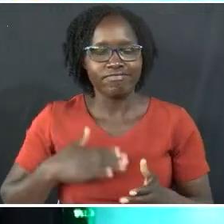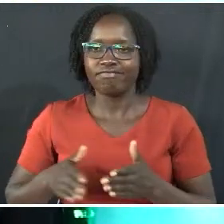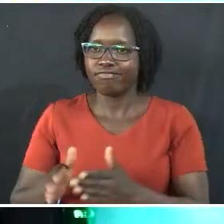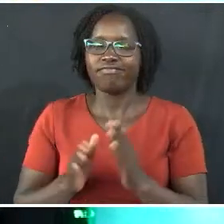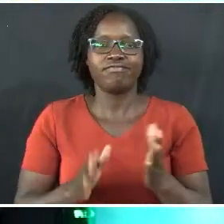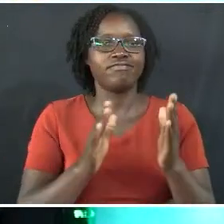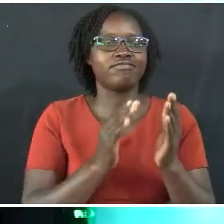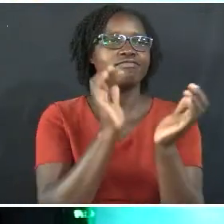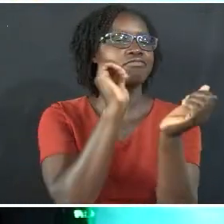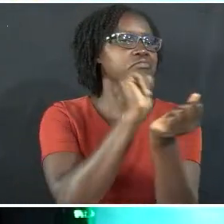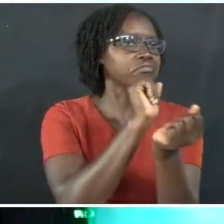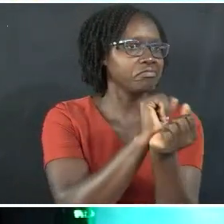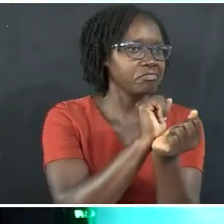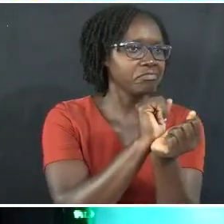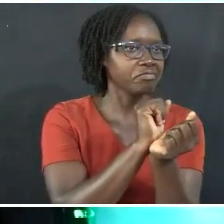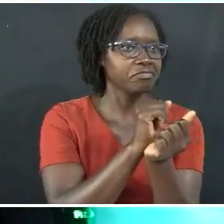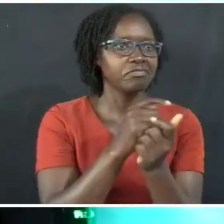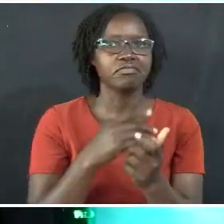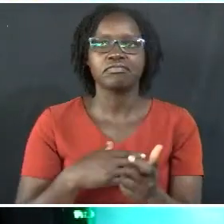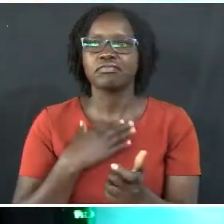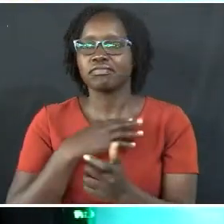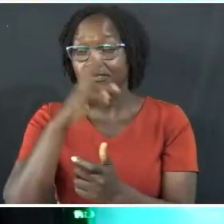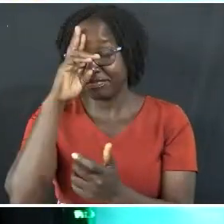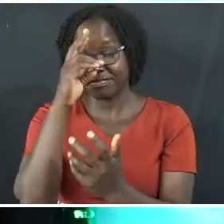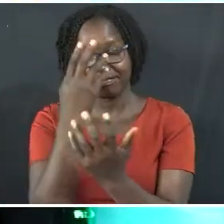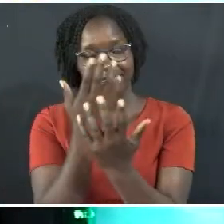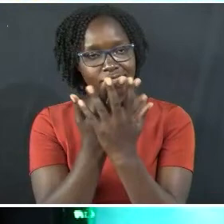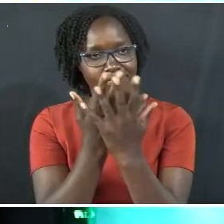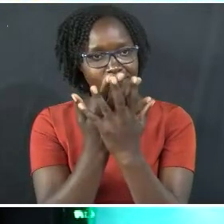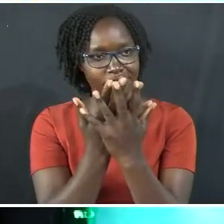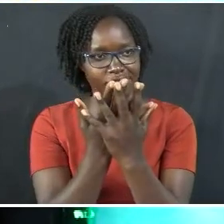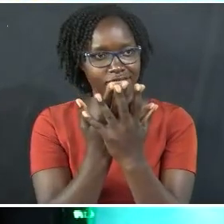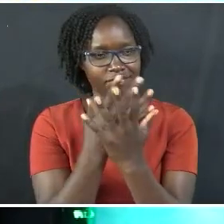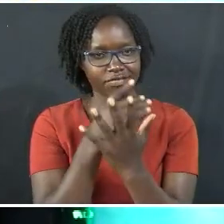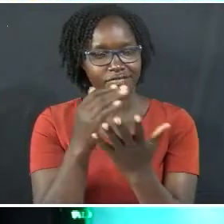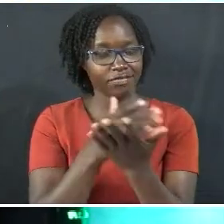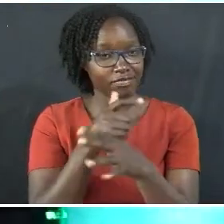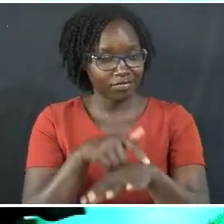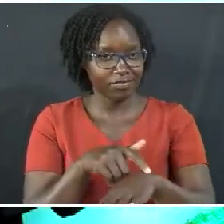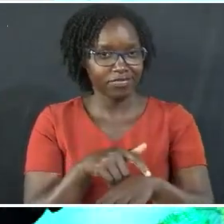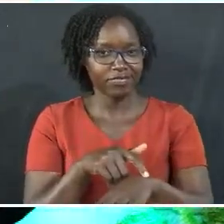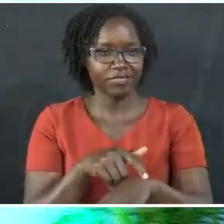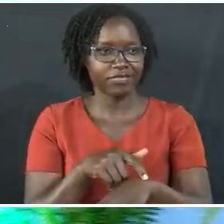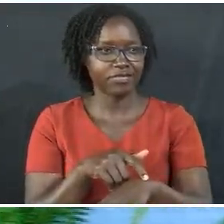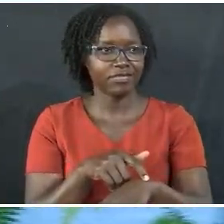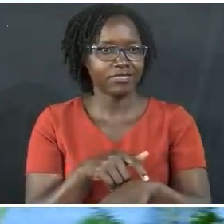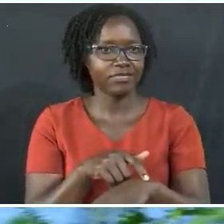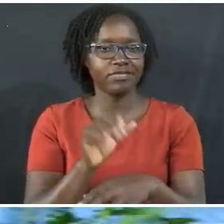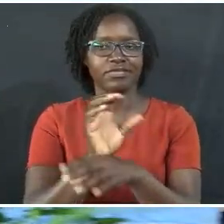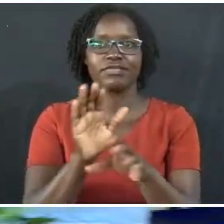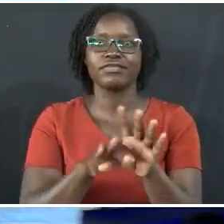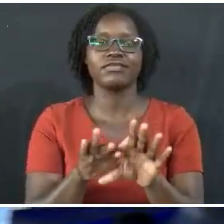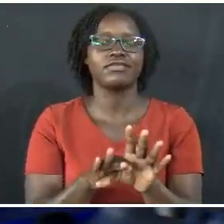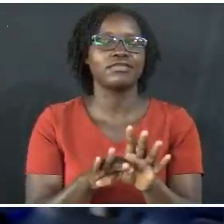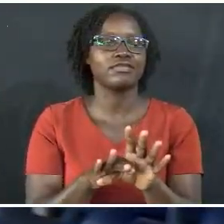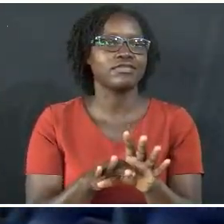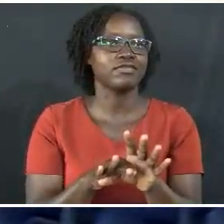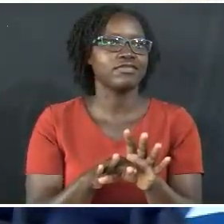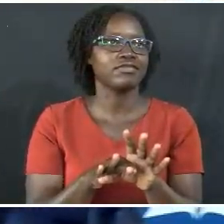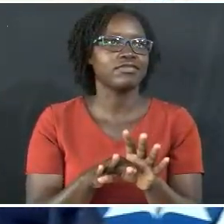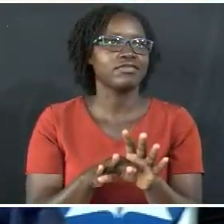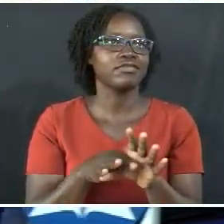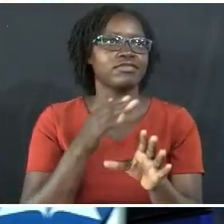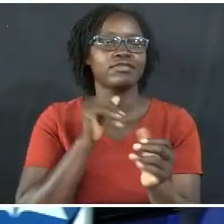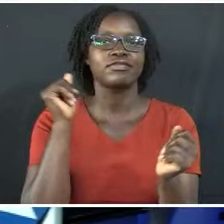the prison. You have to visit the police cells. Sometimes, a church member who wants